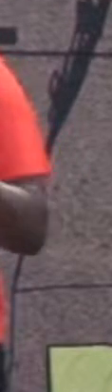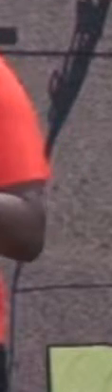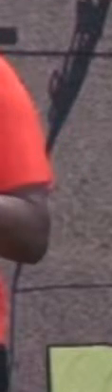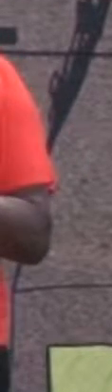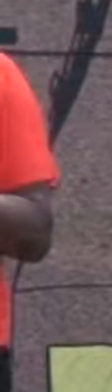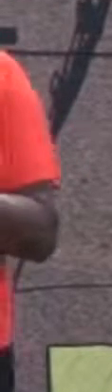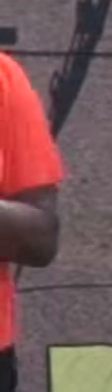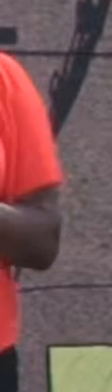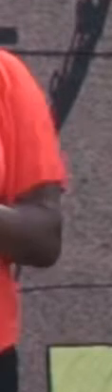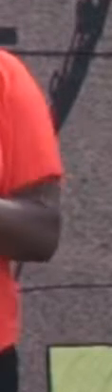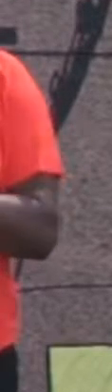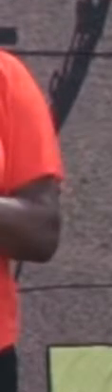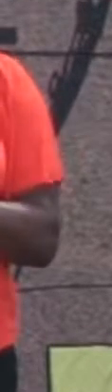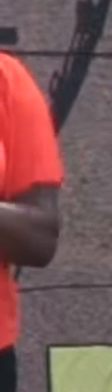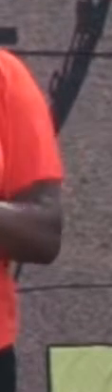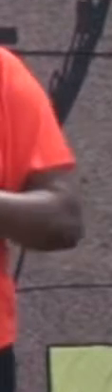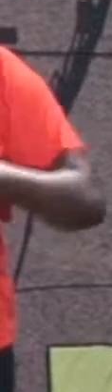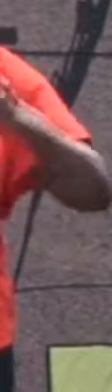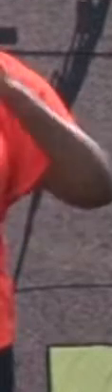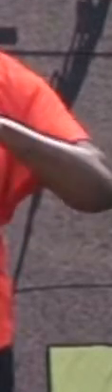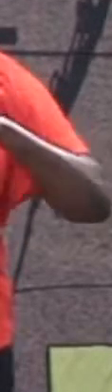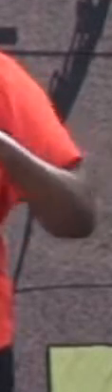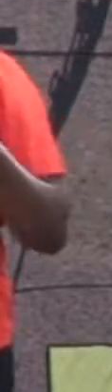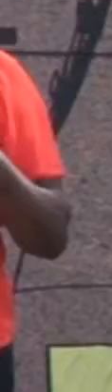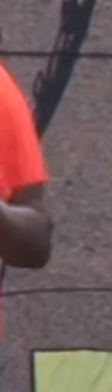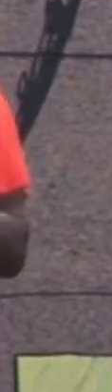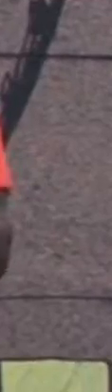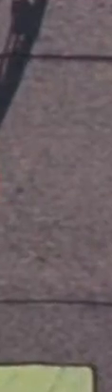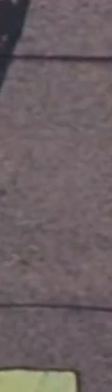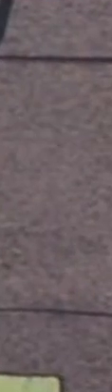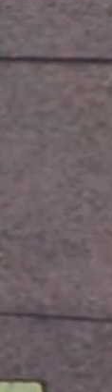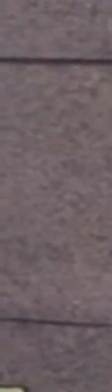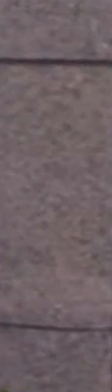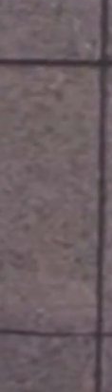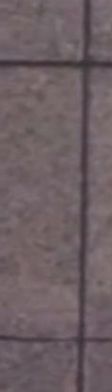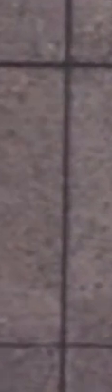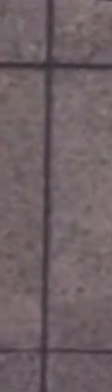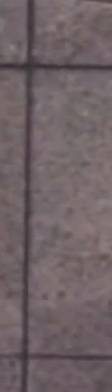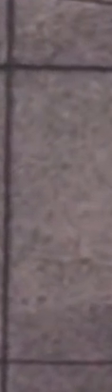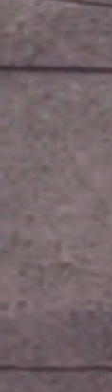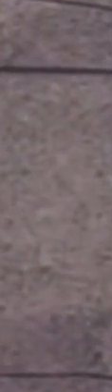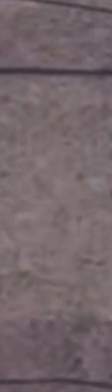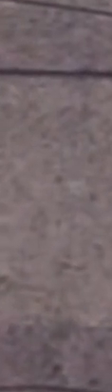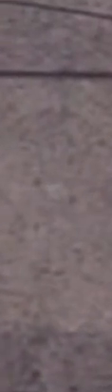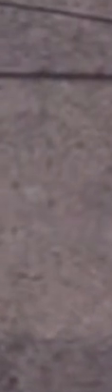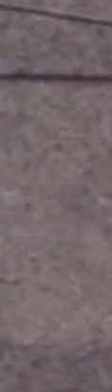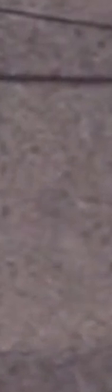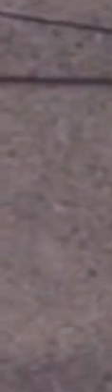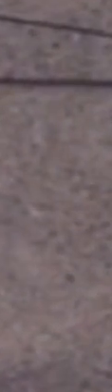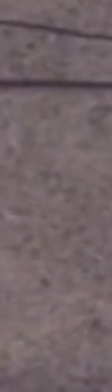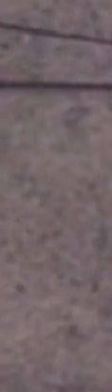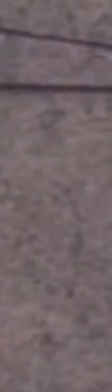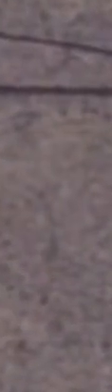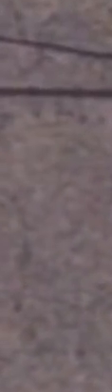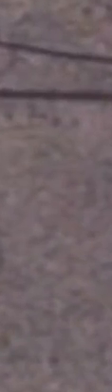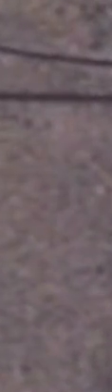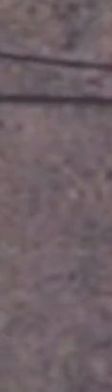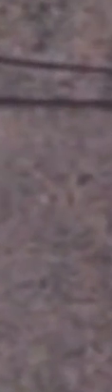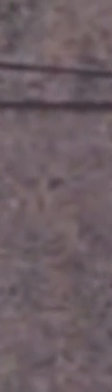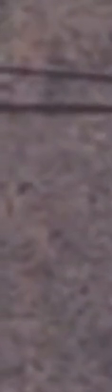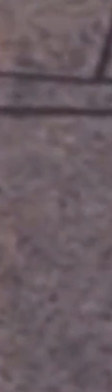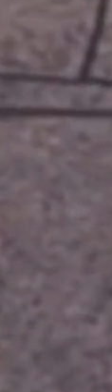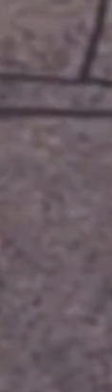of scientists and the STEM professionals have launched their bids for public offices.